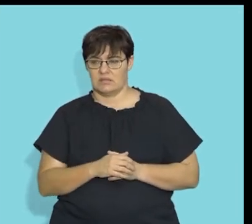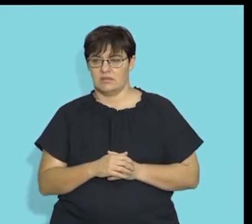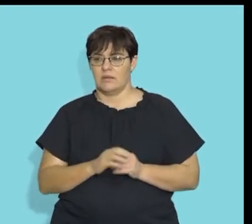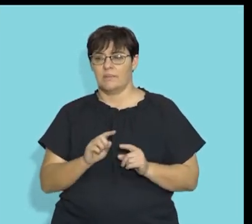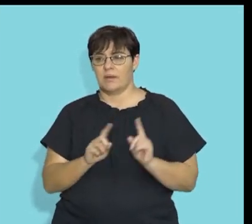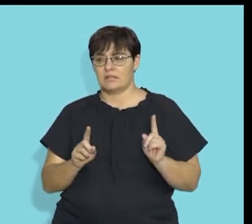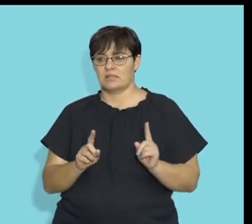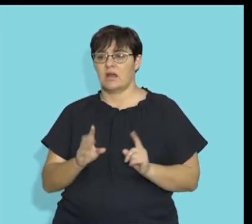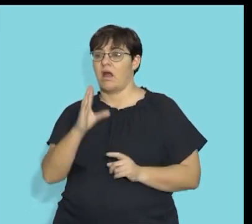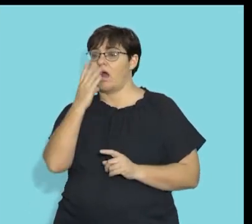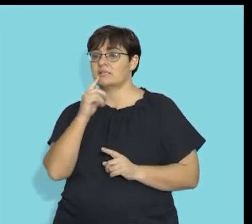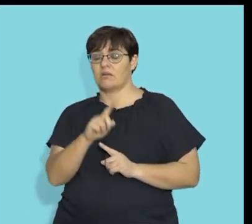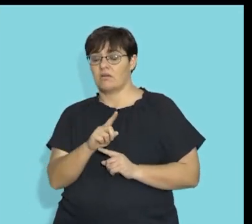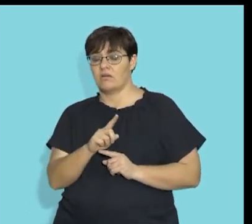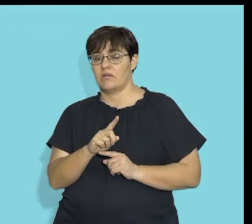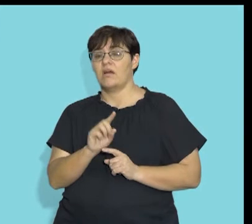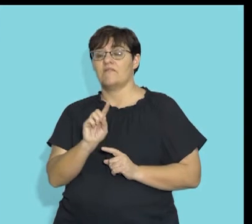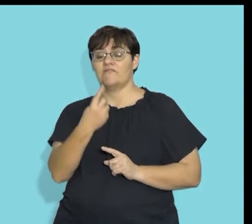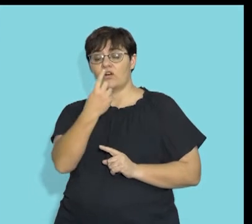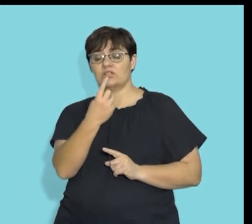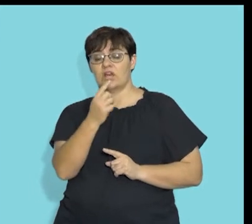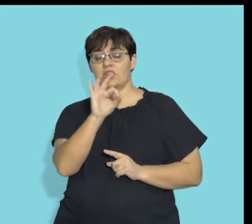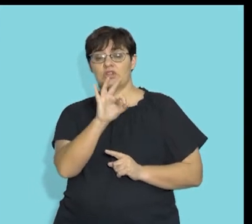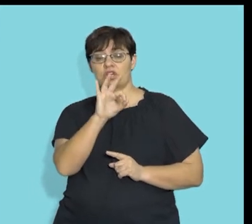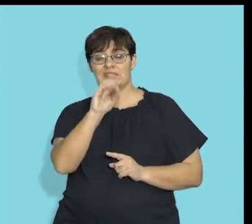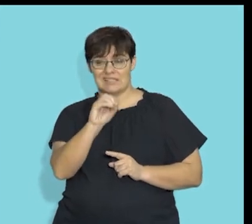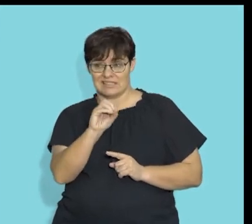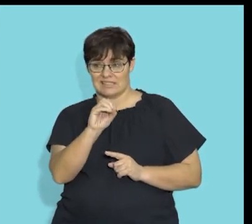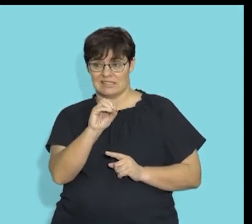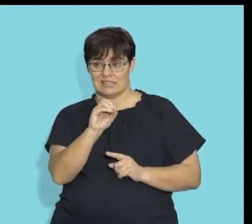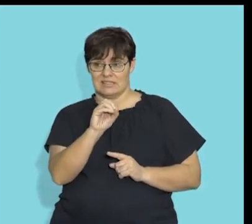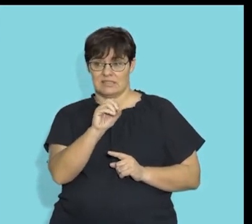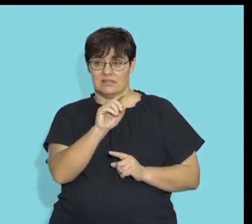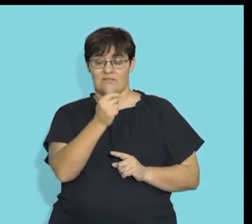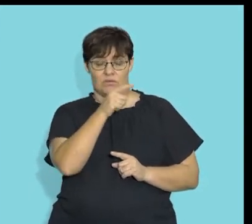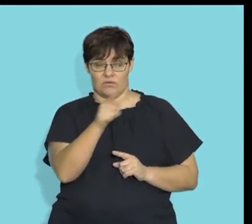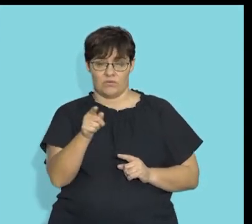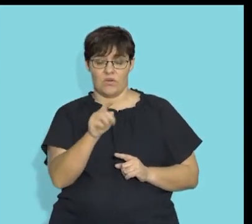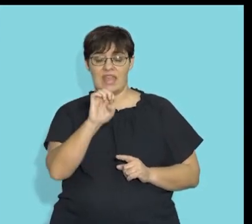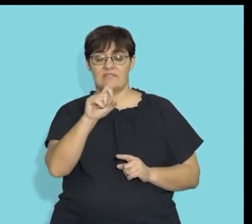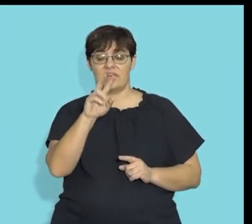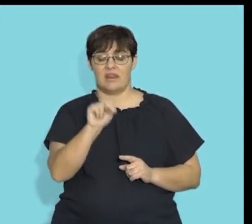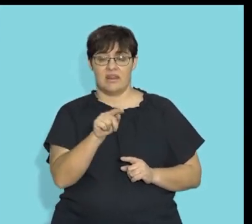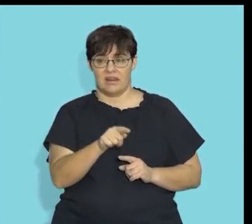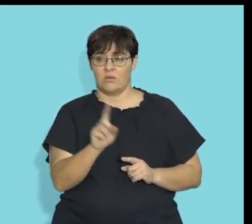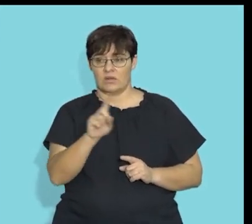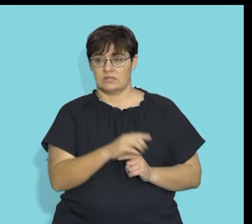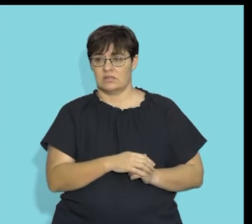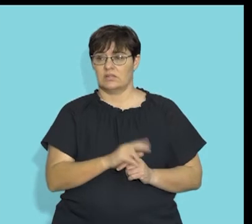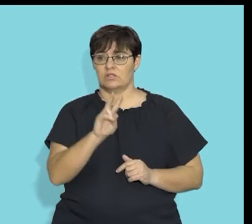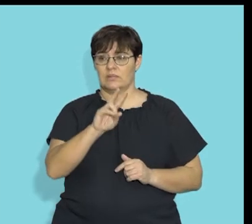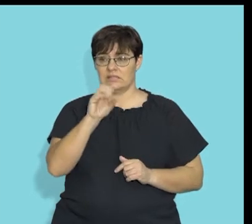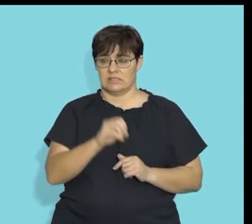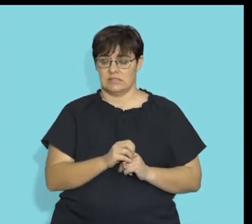26. But I've been asked for the sum of the first few even terms. The even terms of the sequence